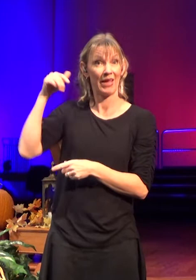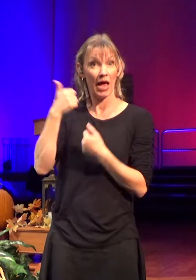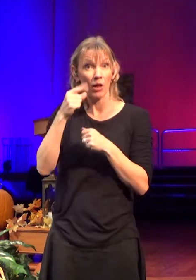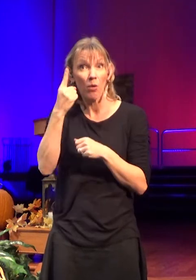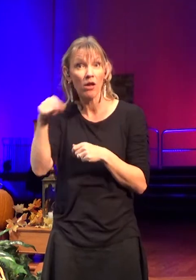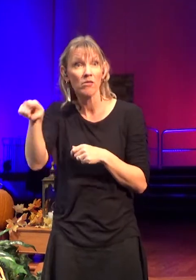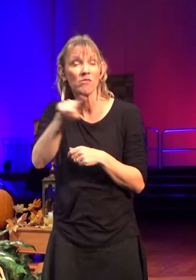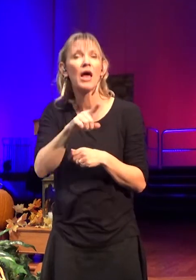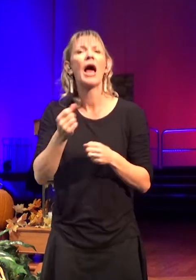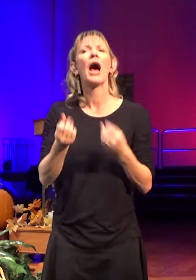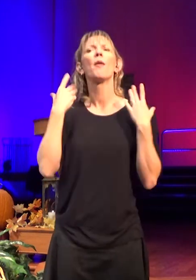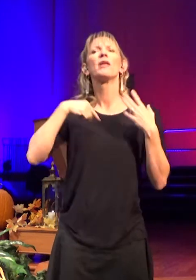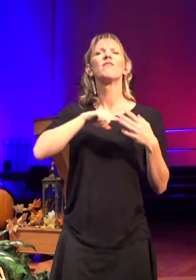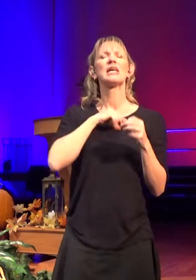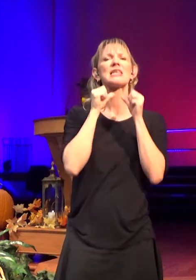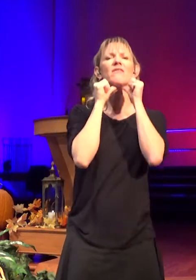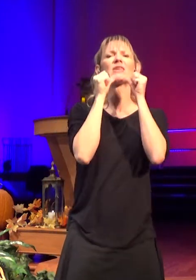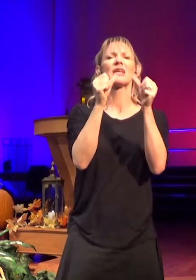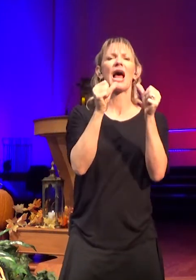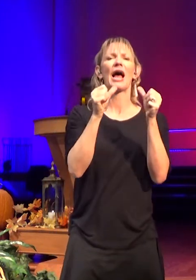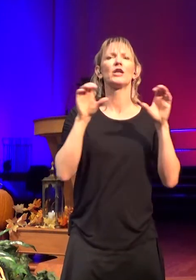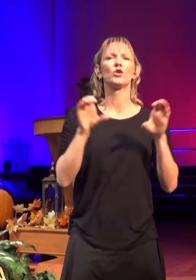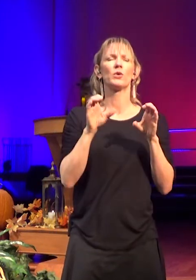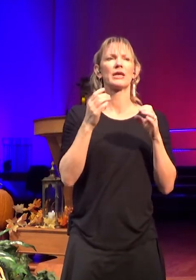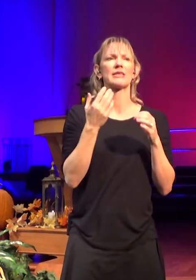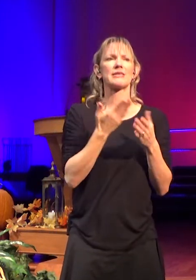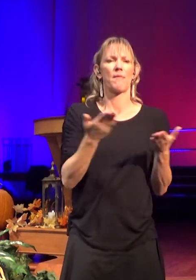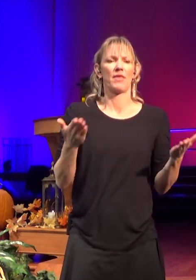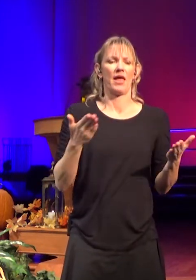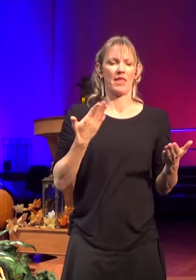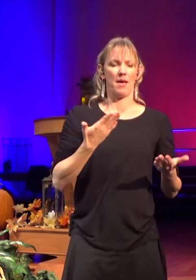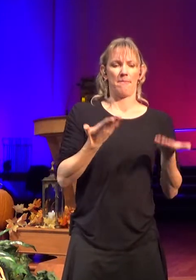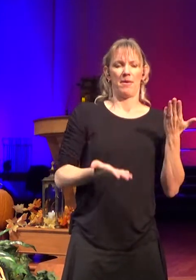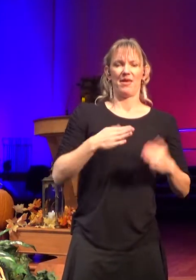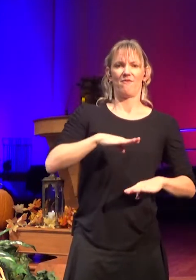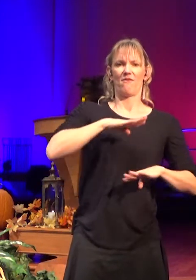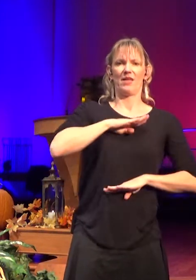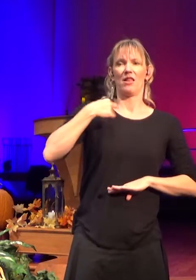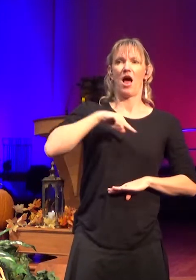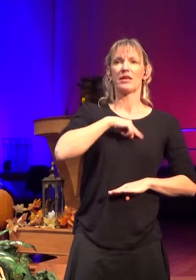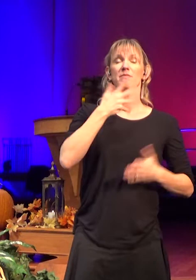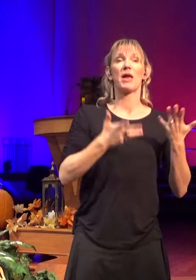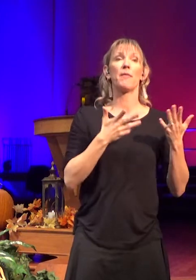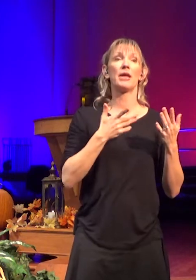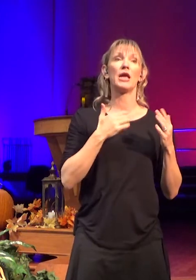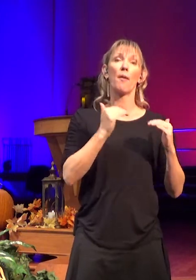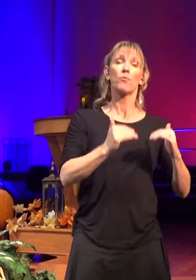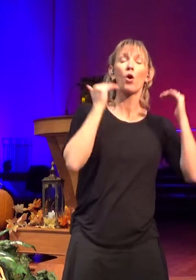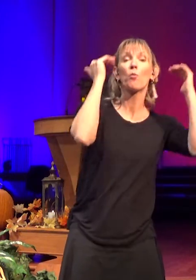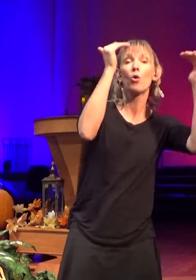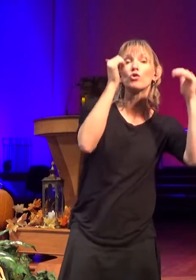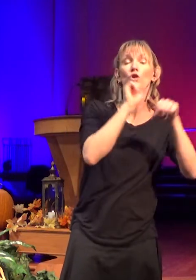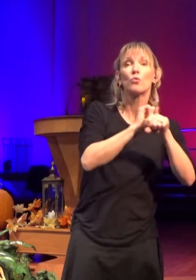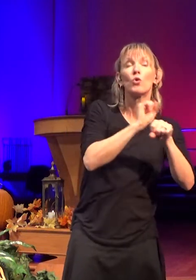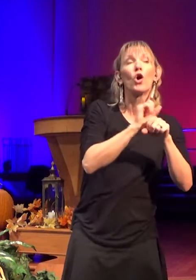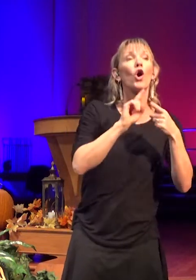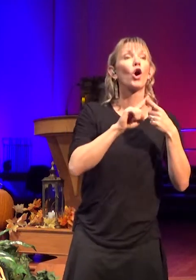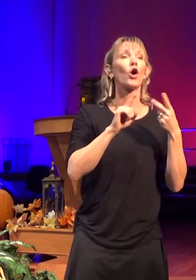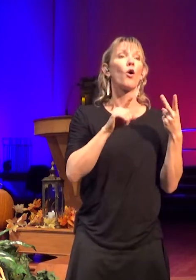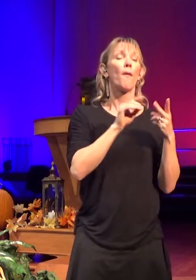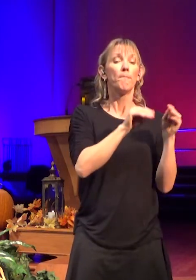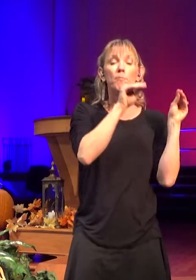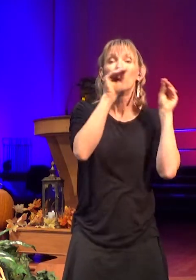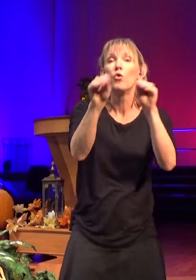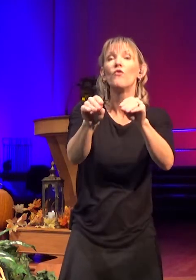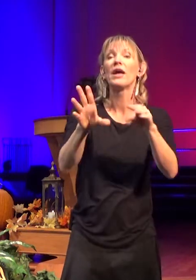have. How many of us have denied doing something that we know might fulfill us, asking for and getting a promotion at work,